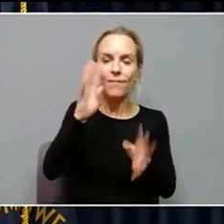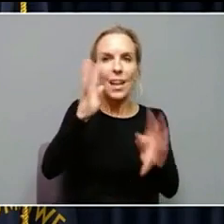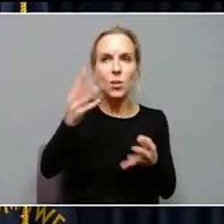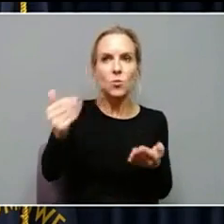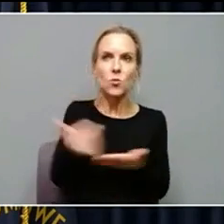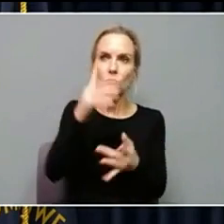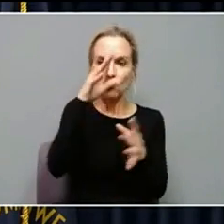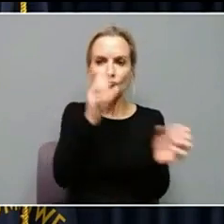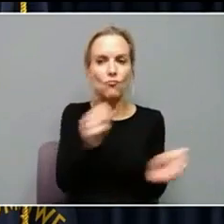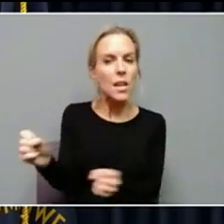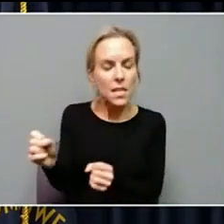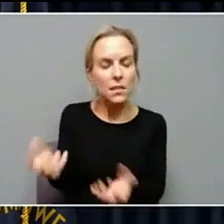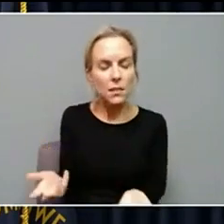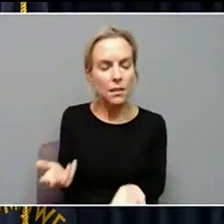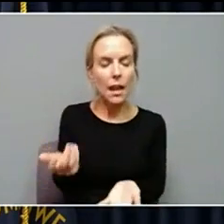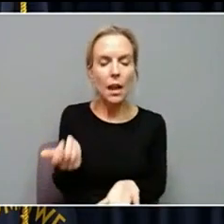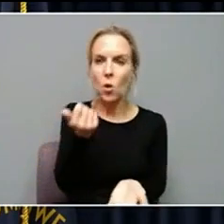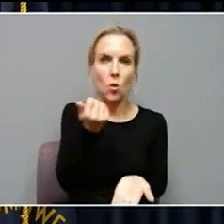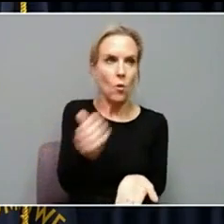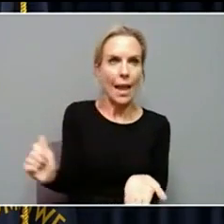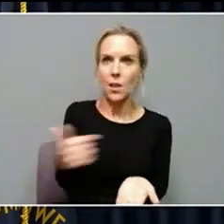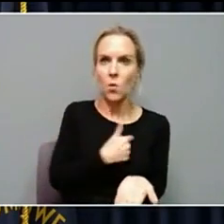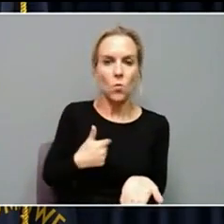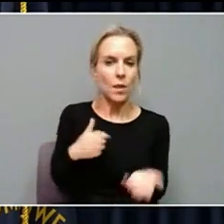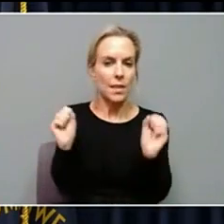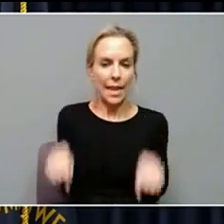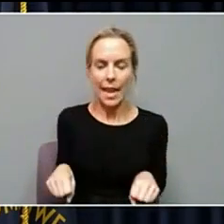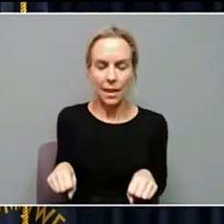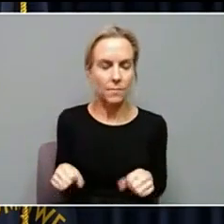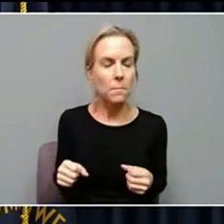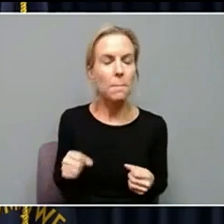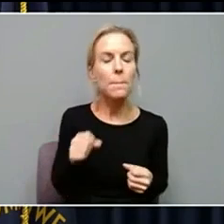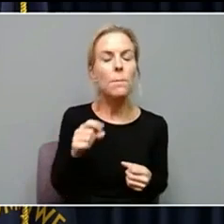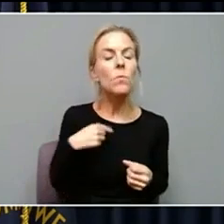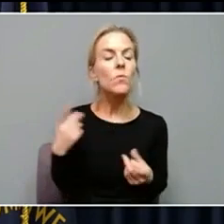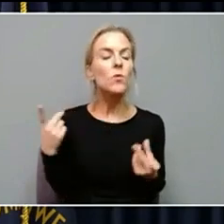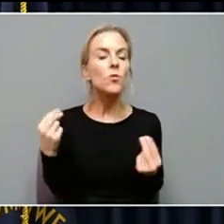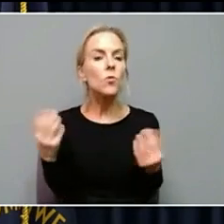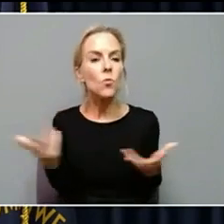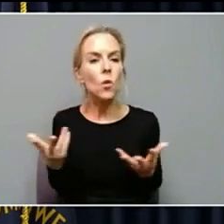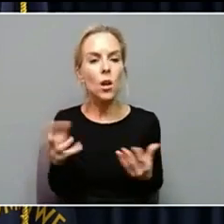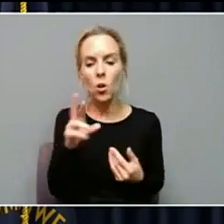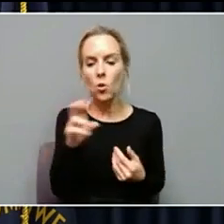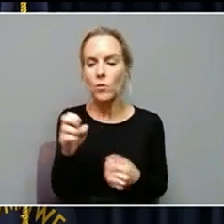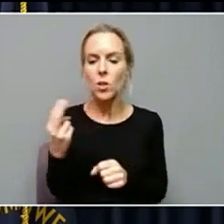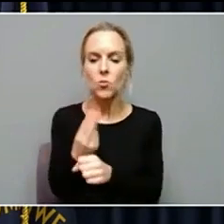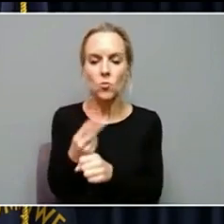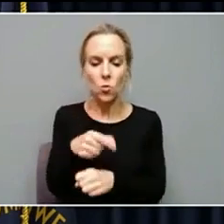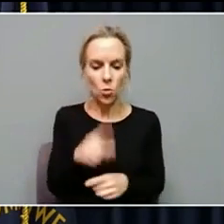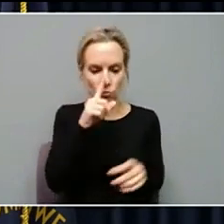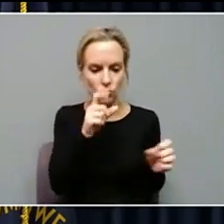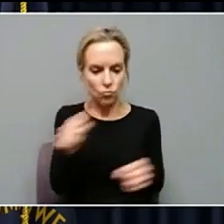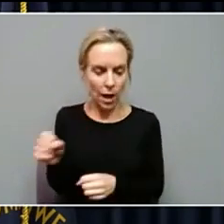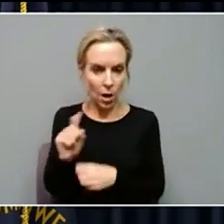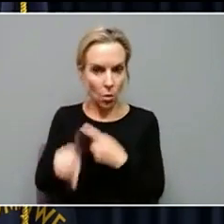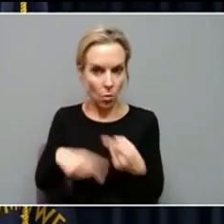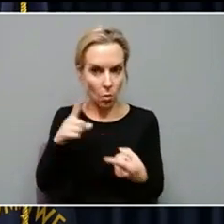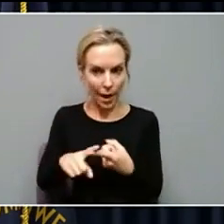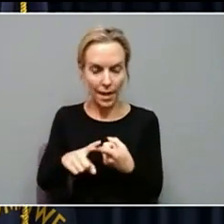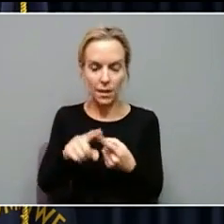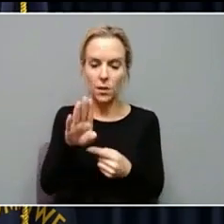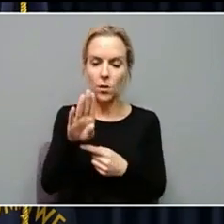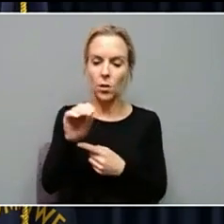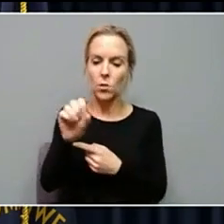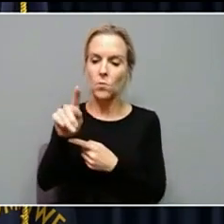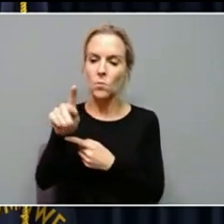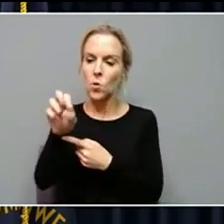looking for any and everything we can do. The other thing that we have to do is reuse some of these strategies when booster shots, third shots,